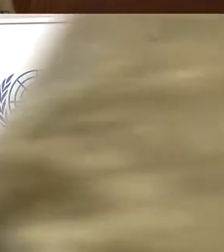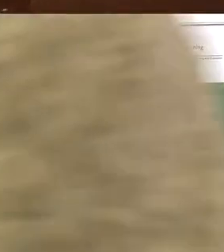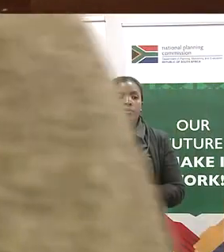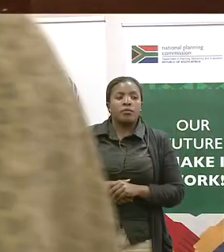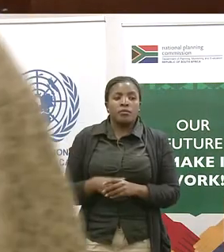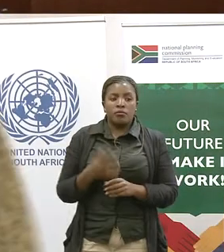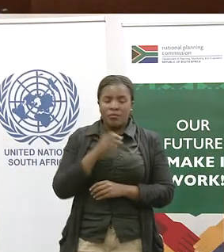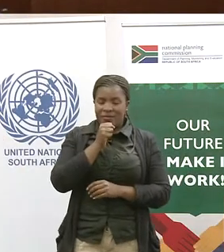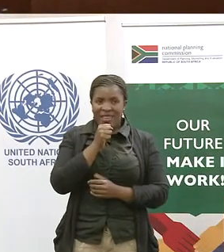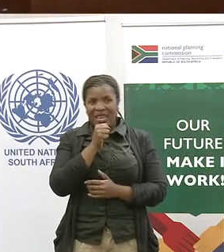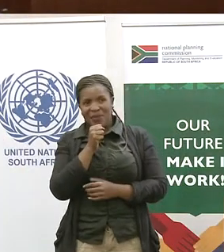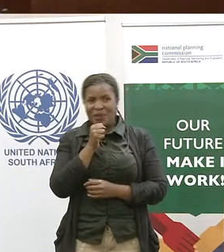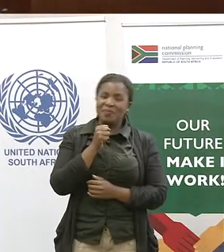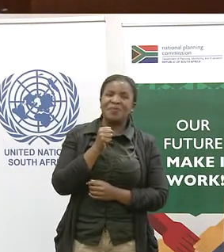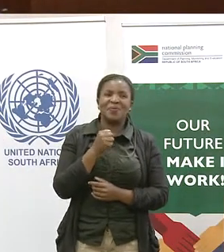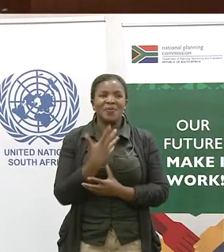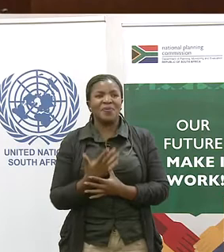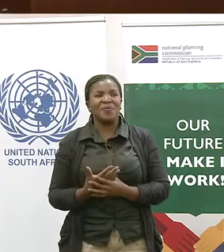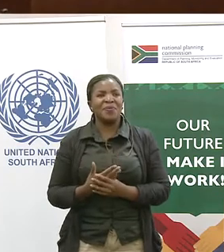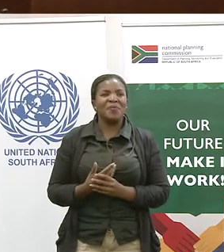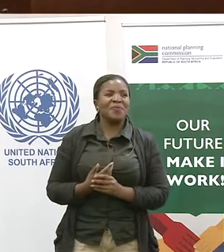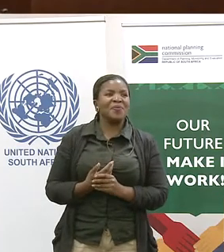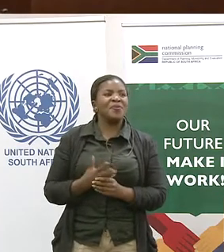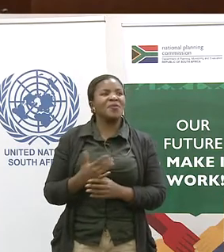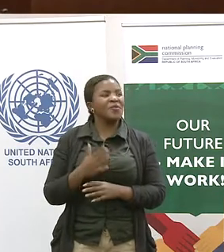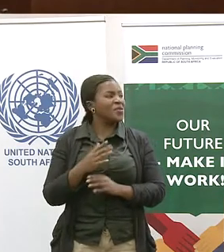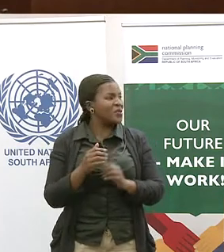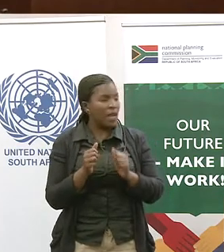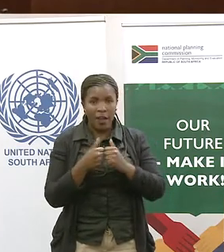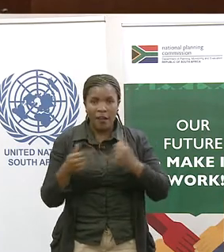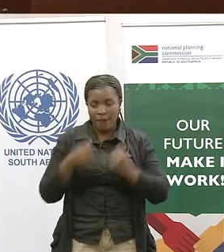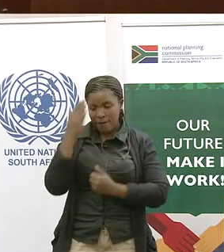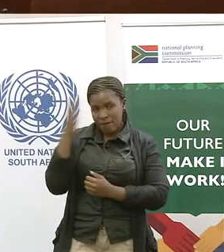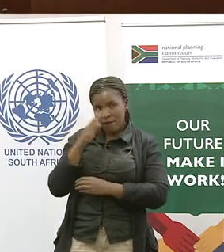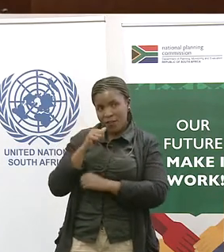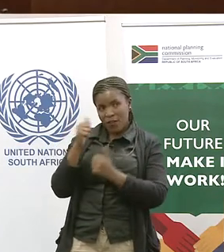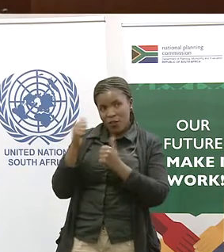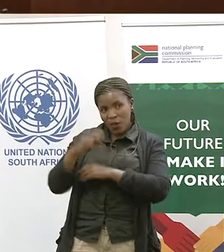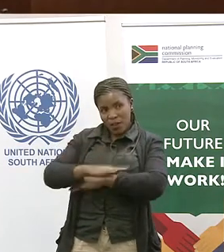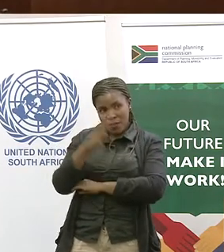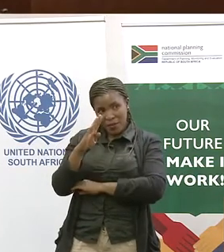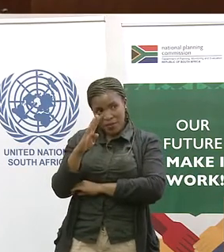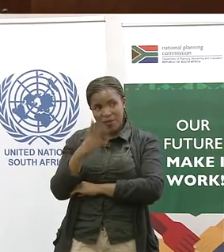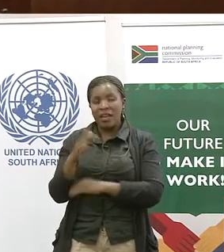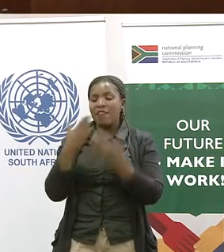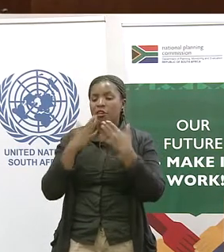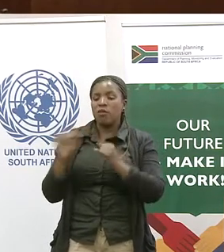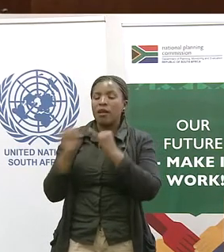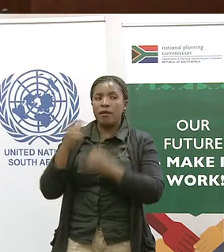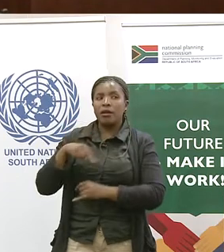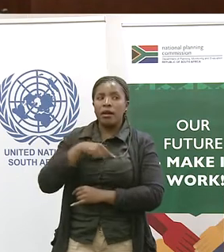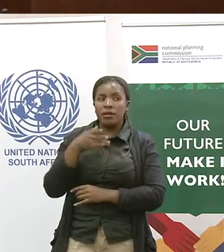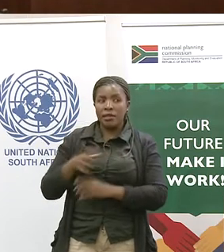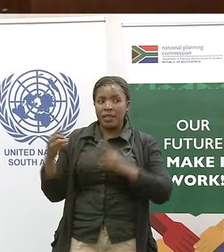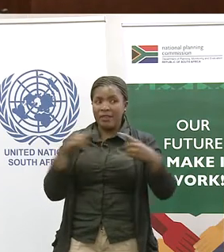It's on. Just wanted to check. Good evening to the panel. Thank you so much for the invite to the debate. It's